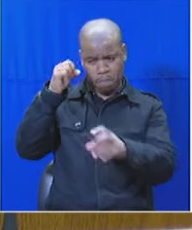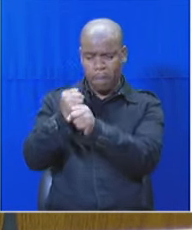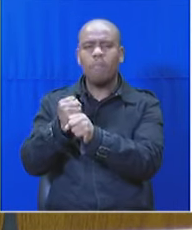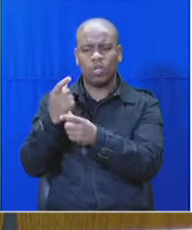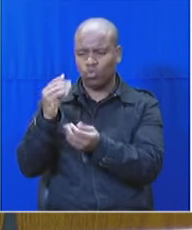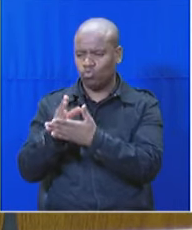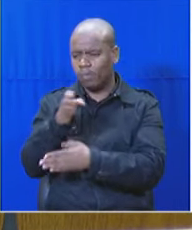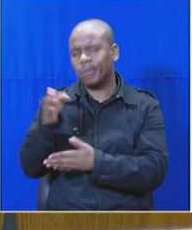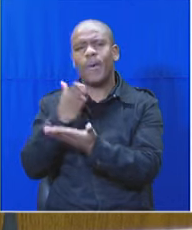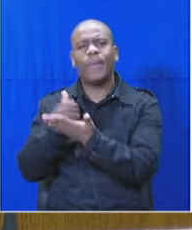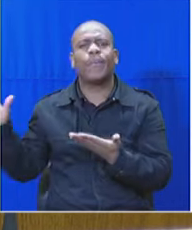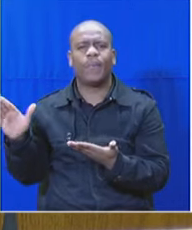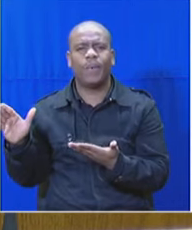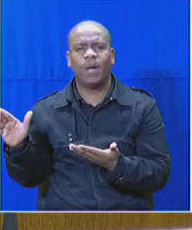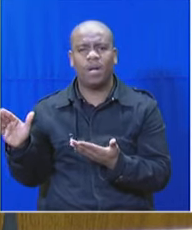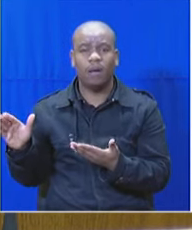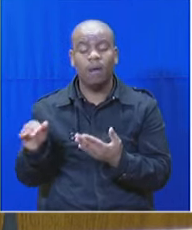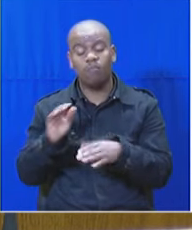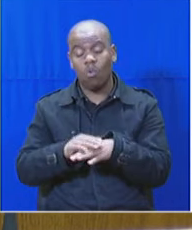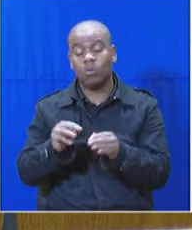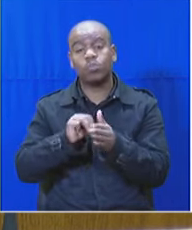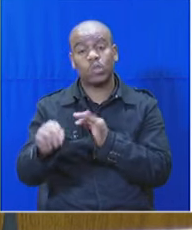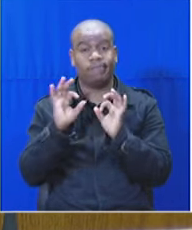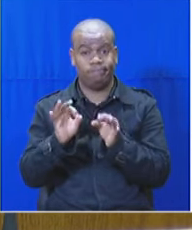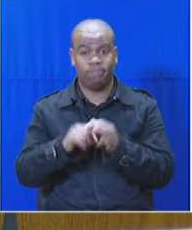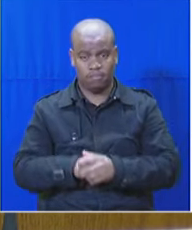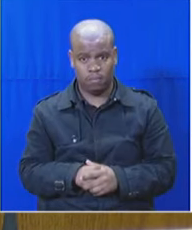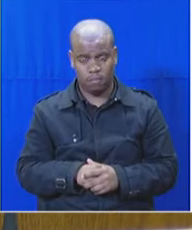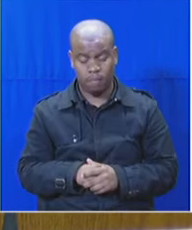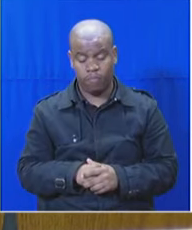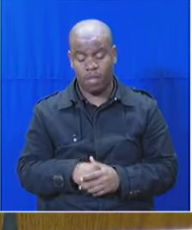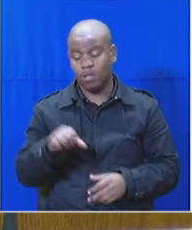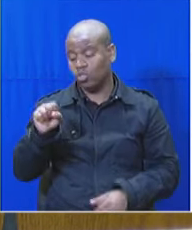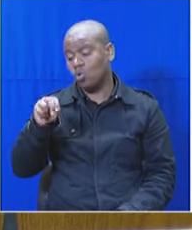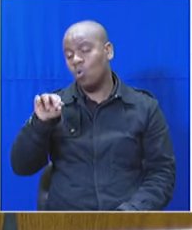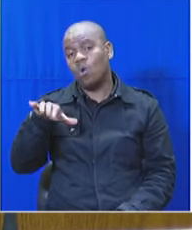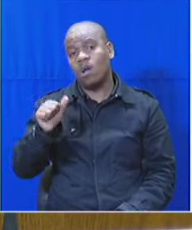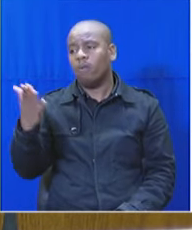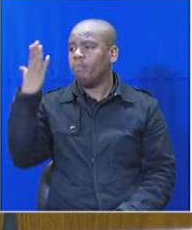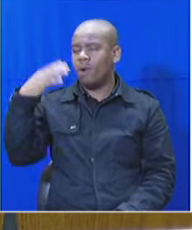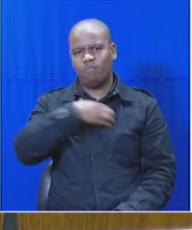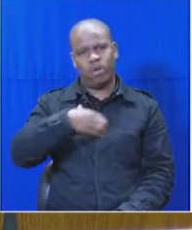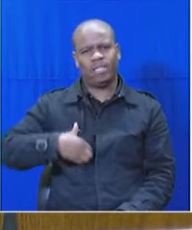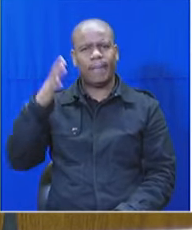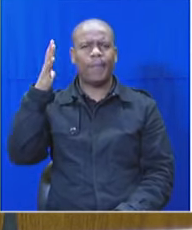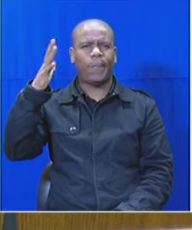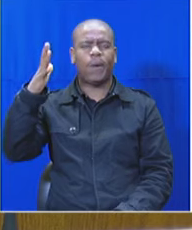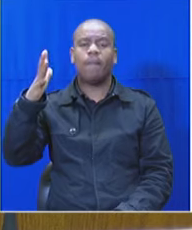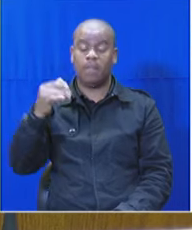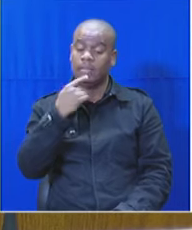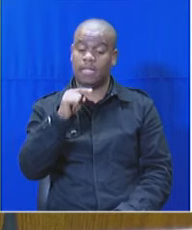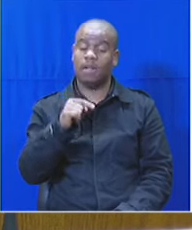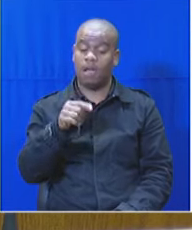Economy Transformation Model. During the SONA, the President announced that government has set aside 2 billion rands